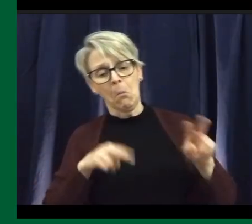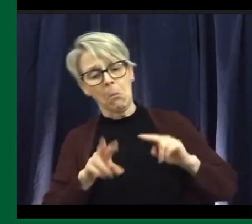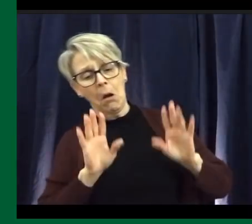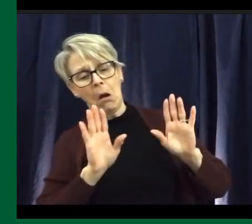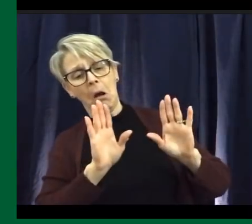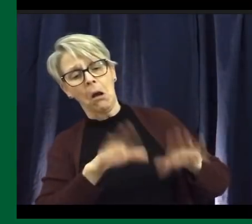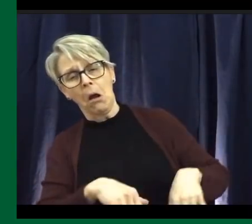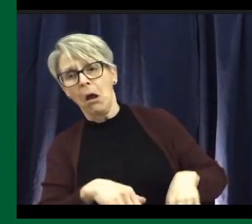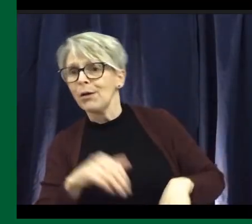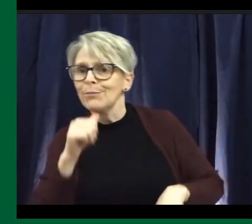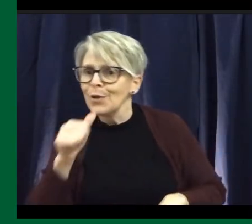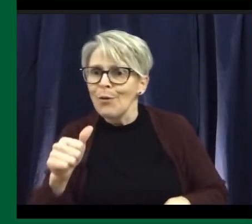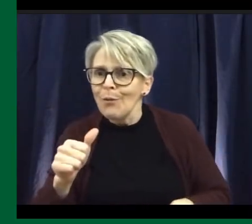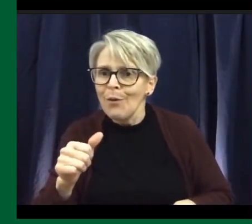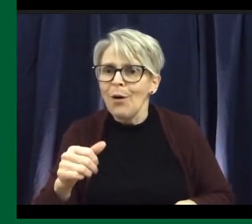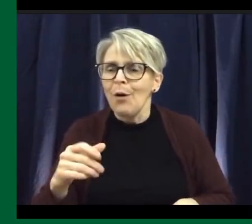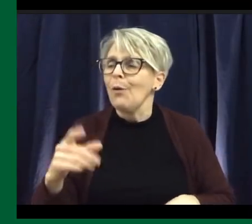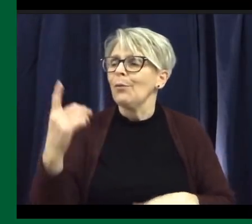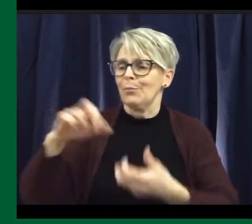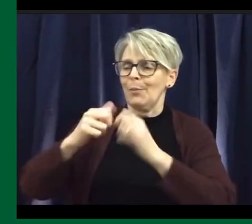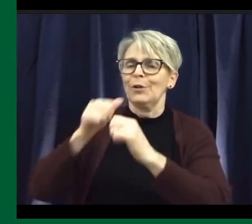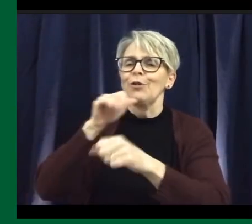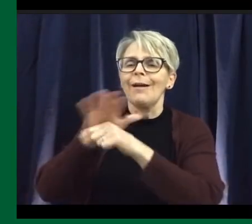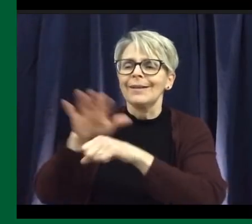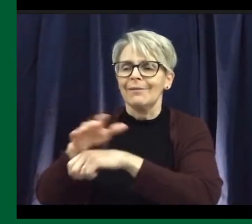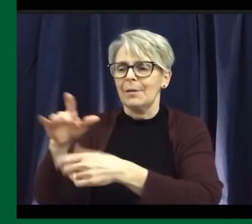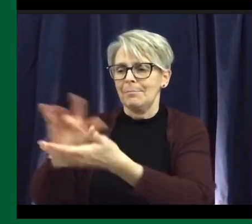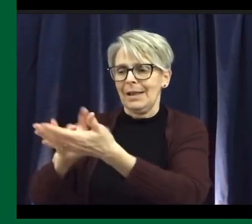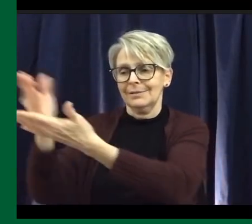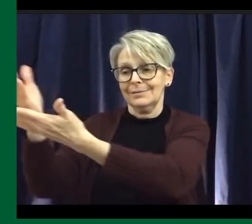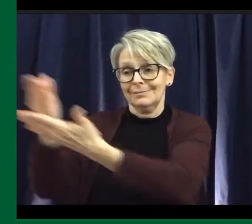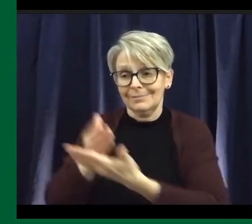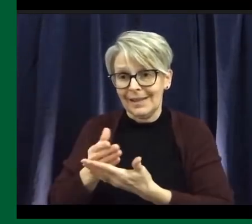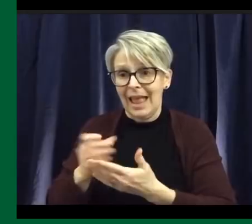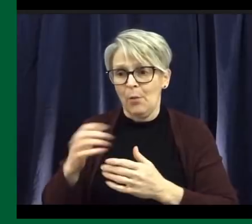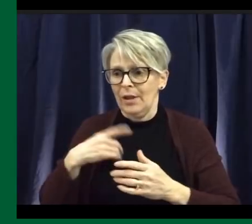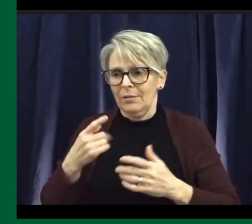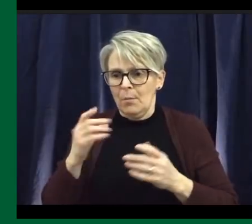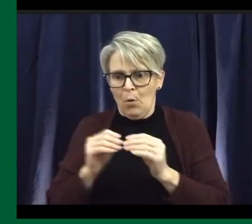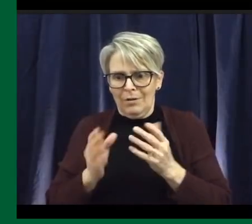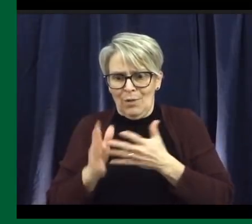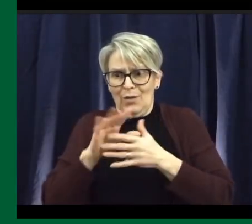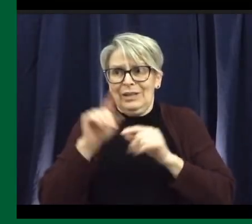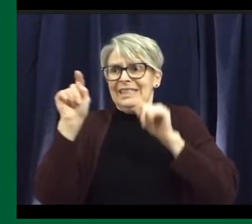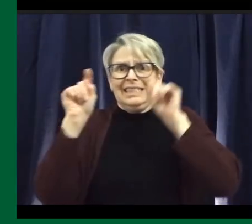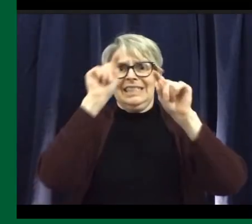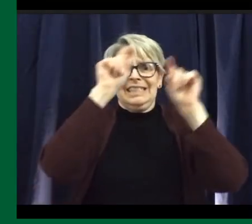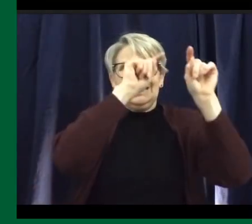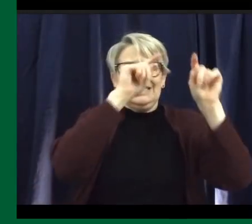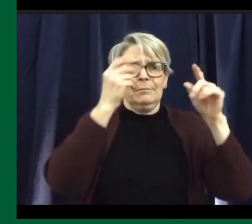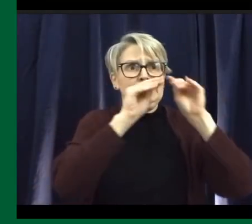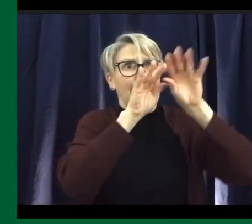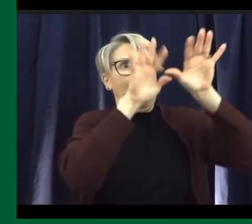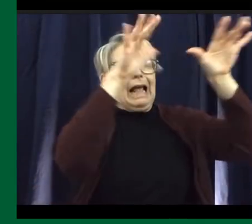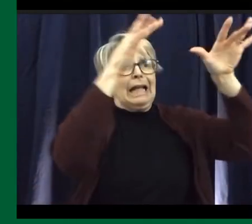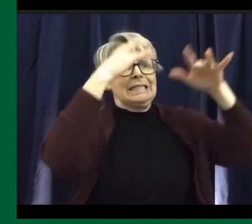one, vaccine supply, and two, we were moving into higher priority areas simply because of the prevalence of the disease.